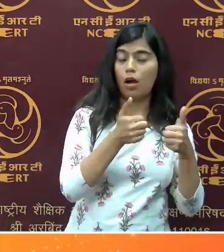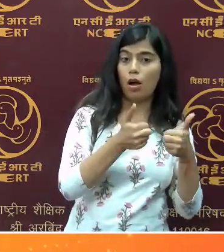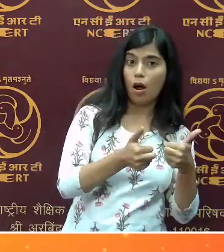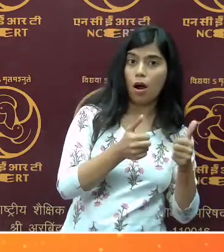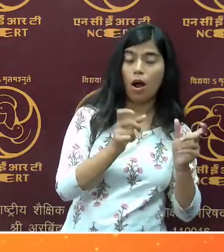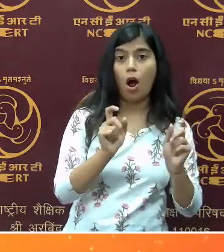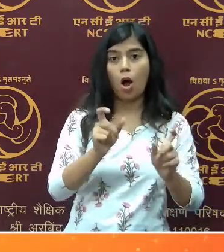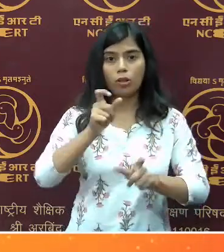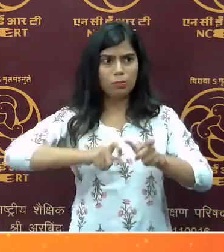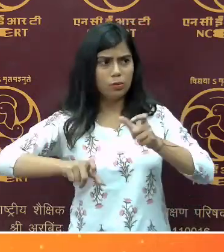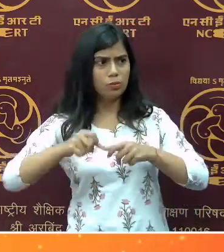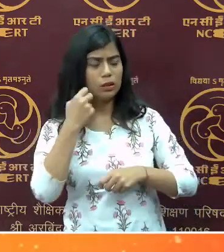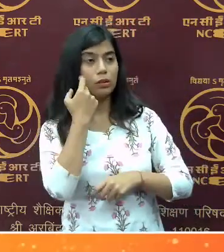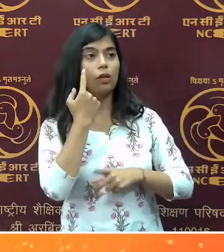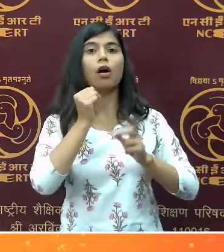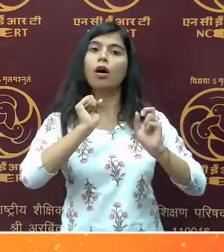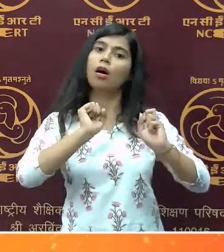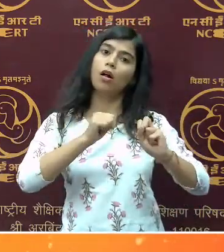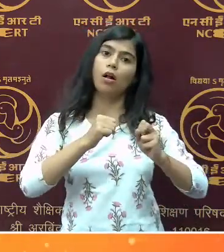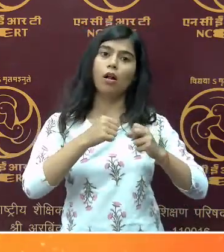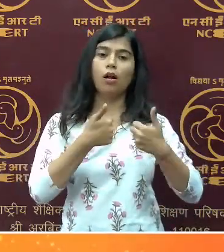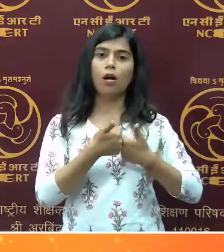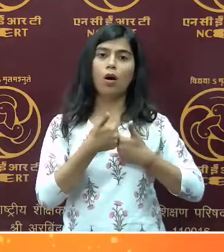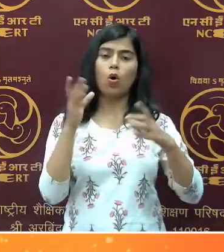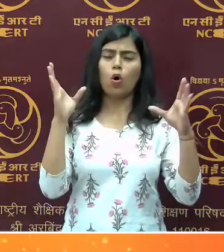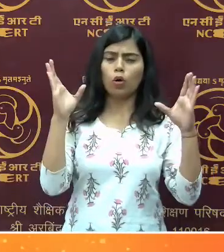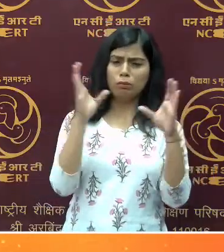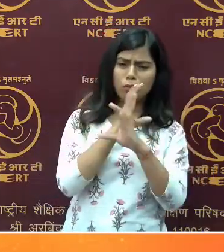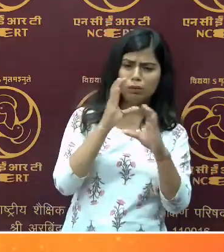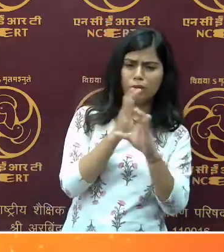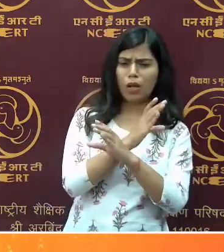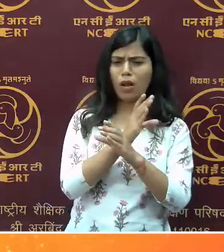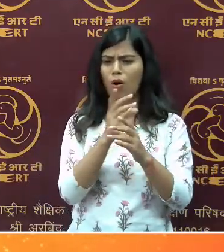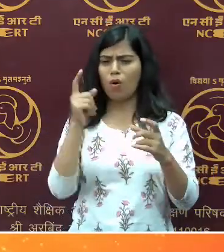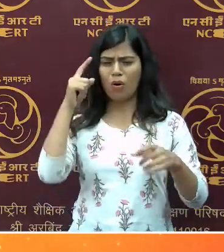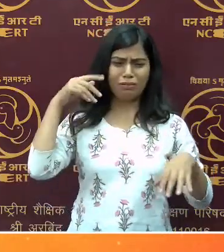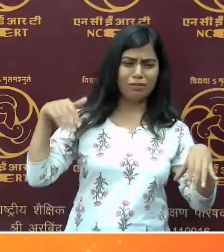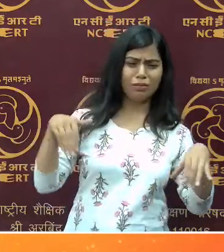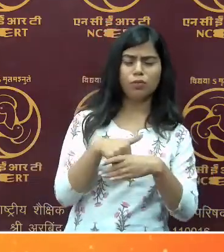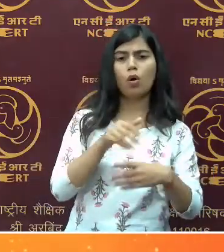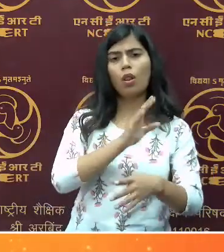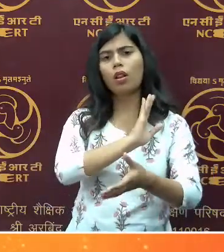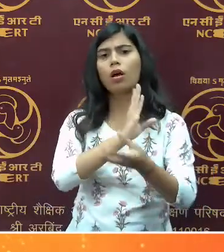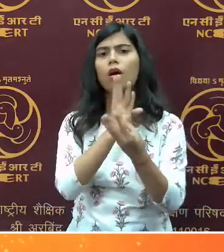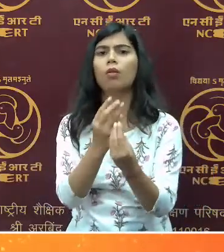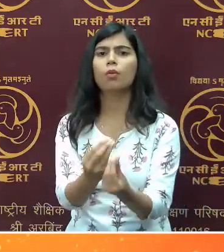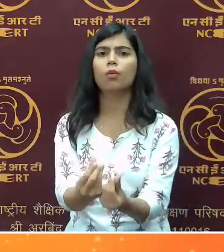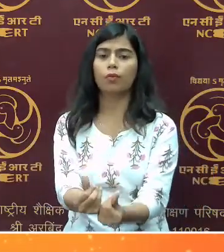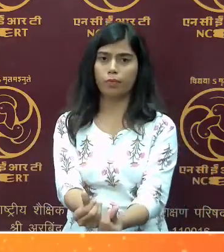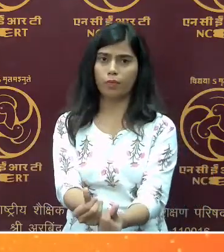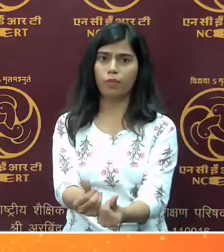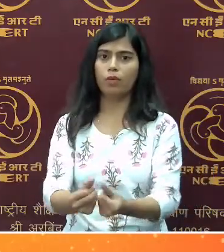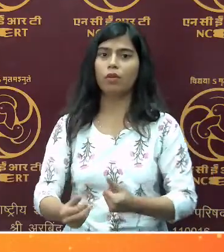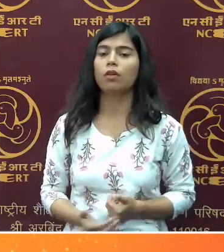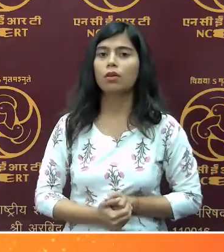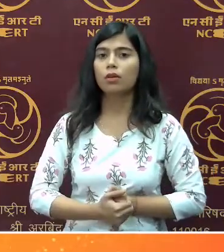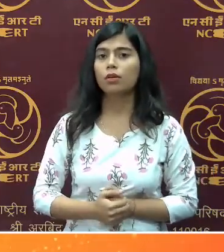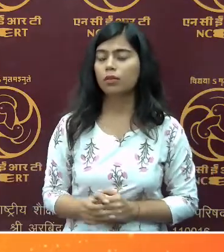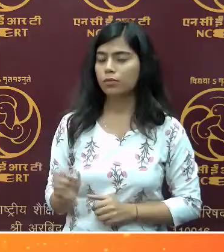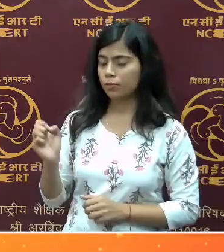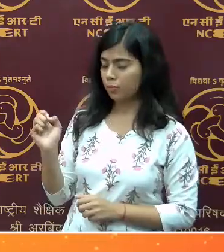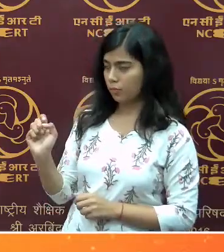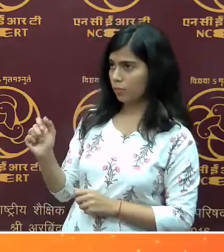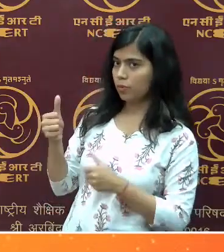them properly and the confusions and conflicts in the society can be reduced. Okay. So, there